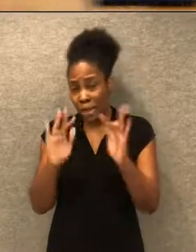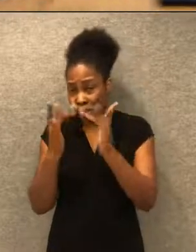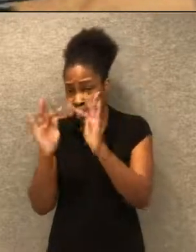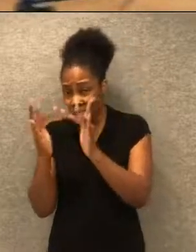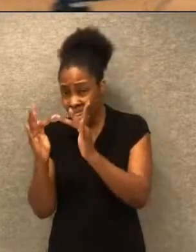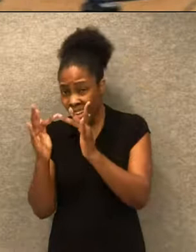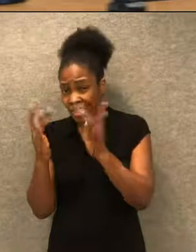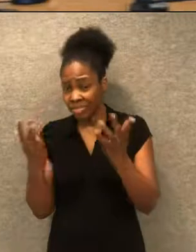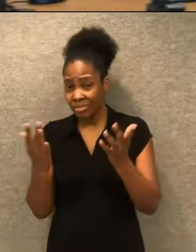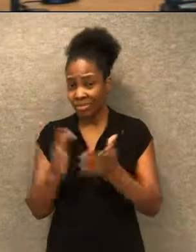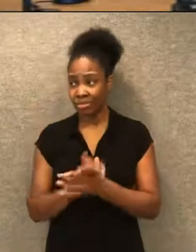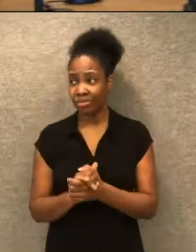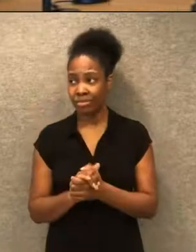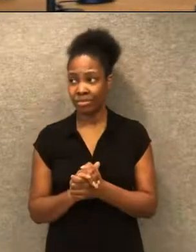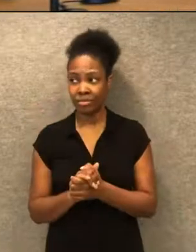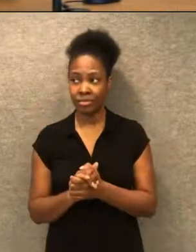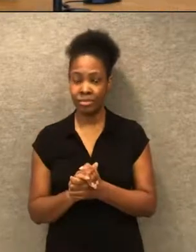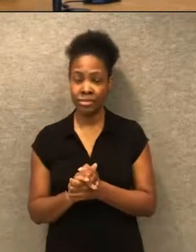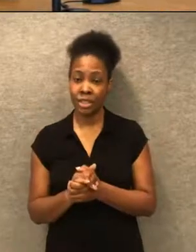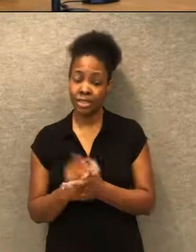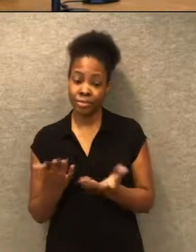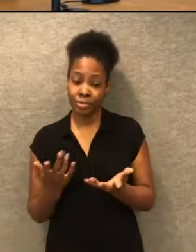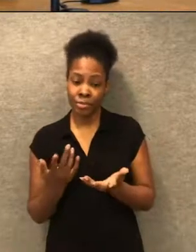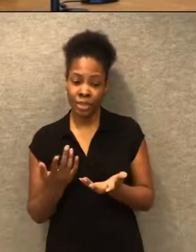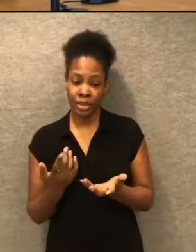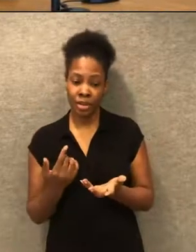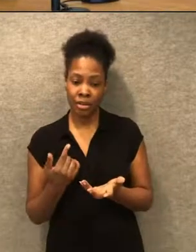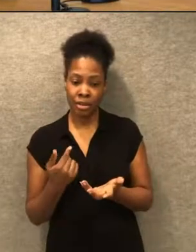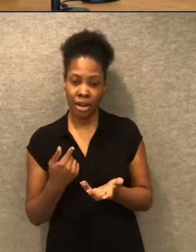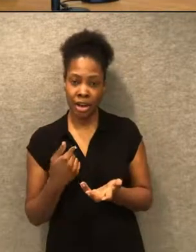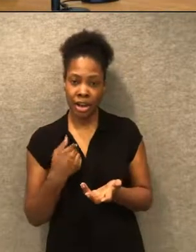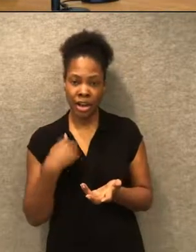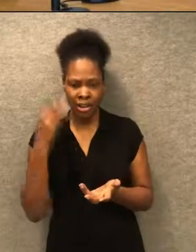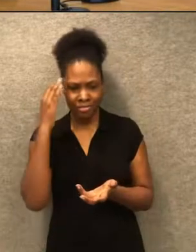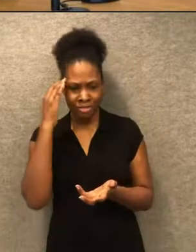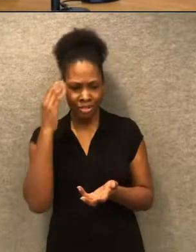So I can't speak to the town, but I know that